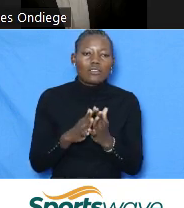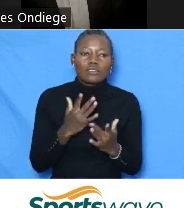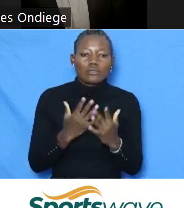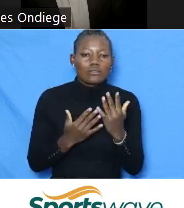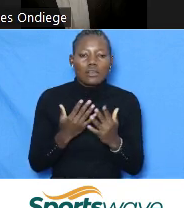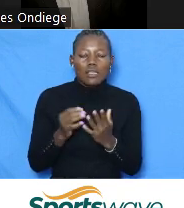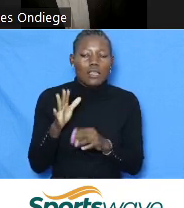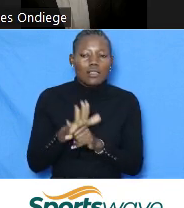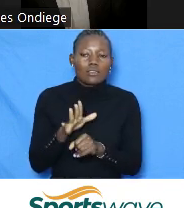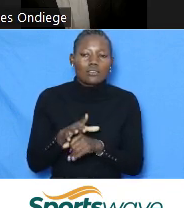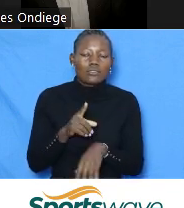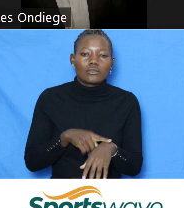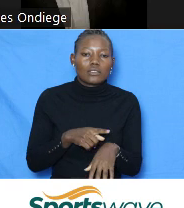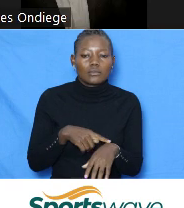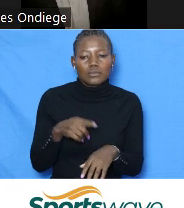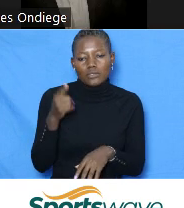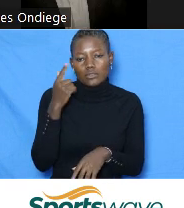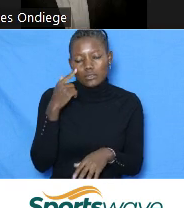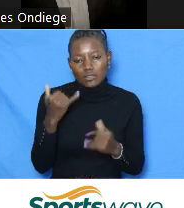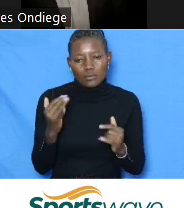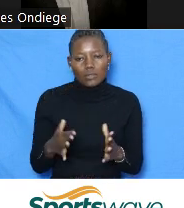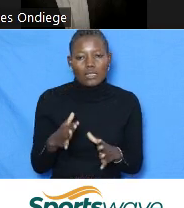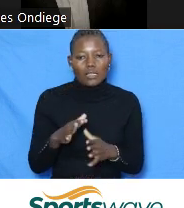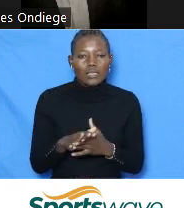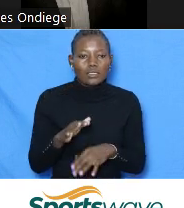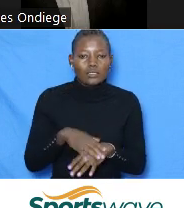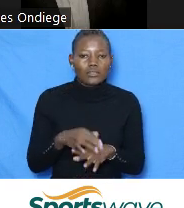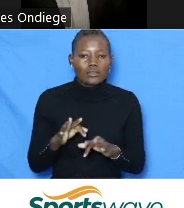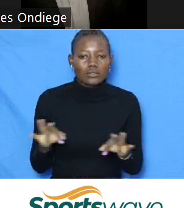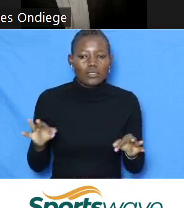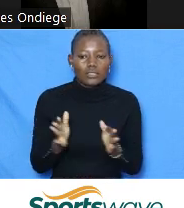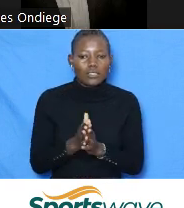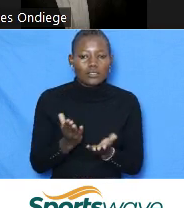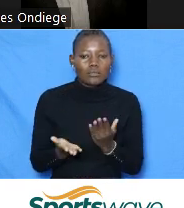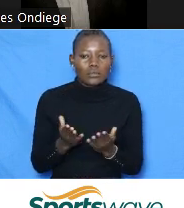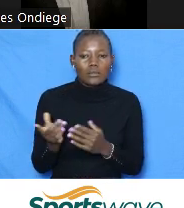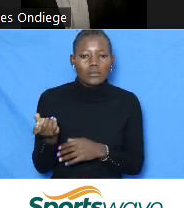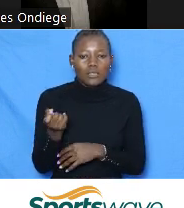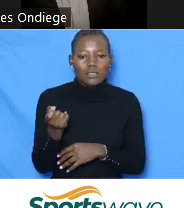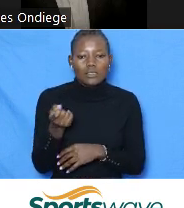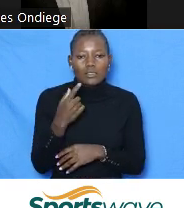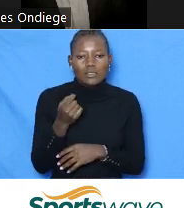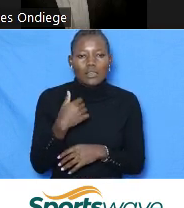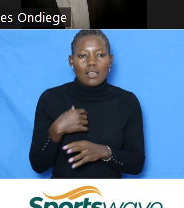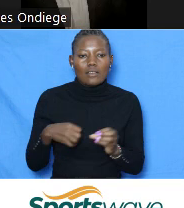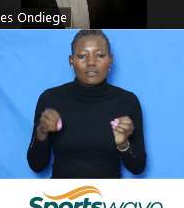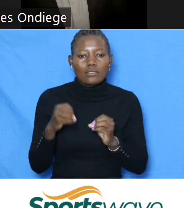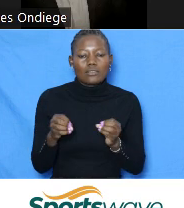know, a lot of times we find athletes on the field and we may not have a medic, and what a coach has is a can of deep